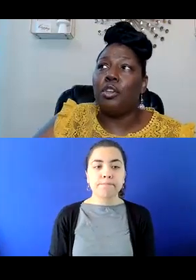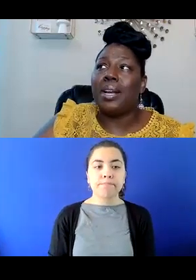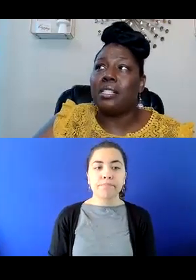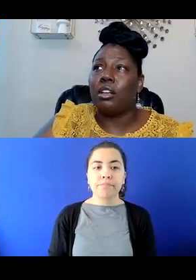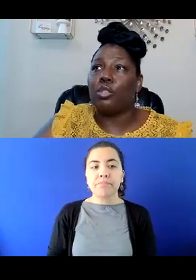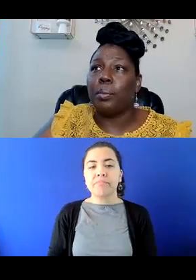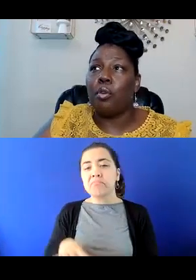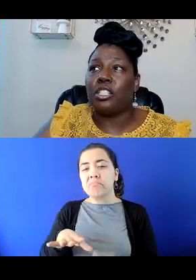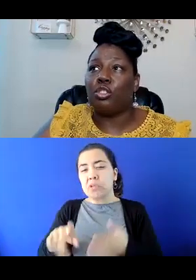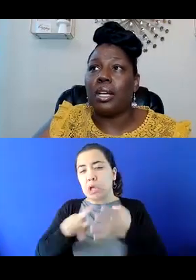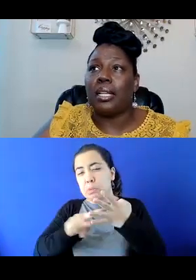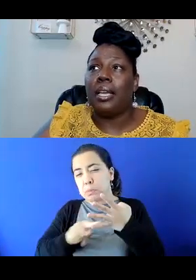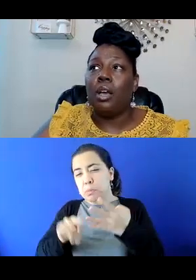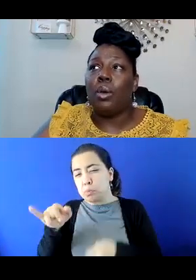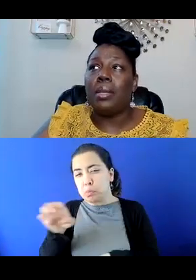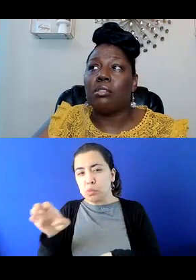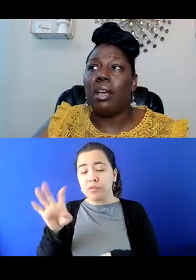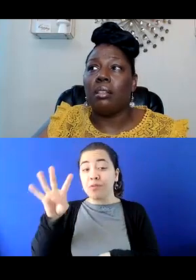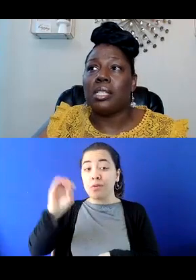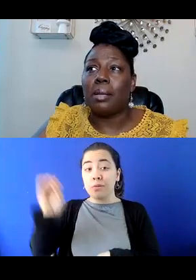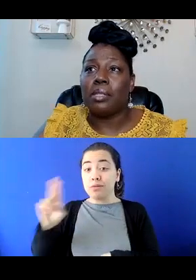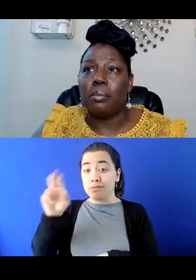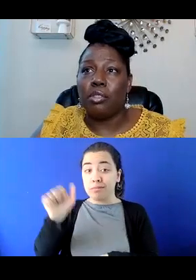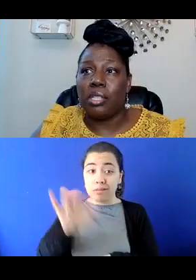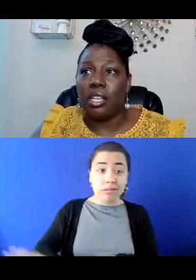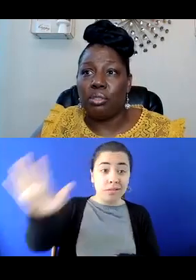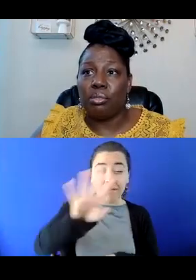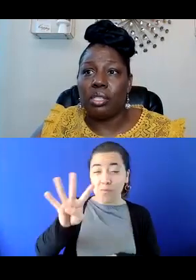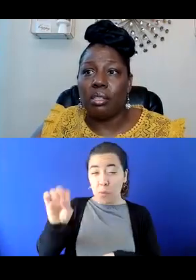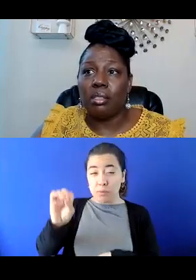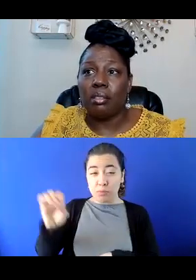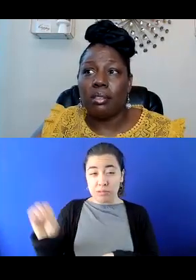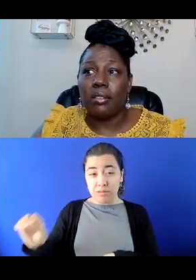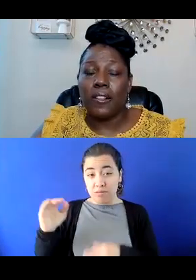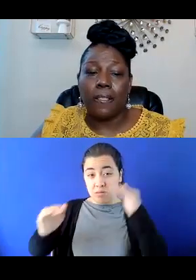40% of US adults reported struggling with mental health or substance abuse issues.